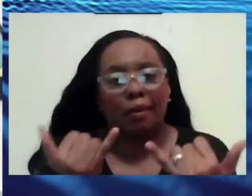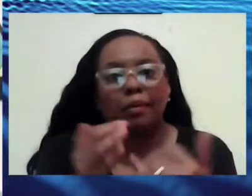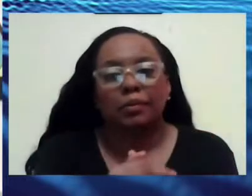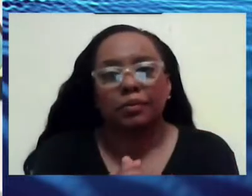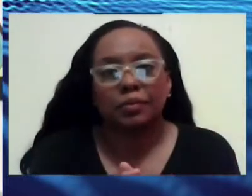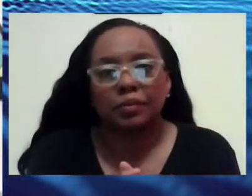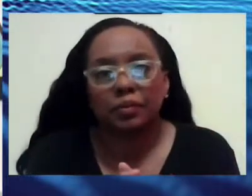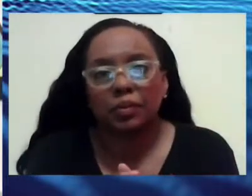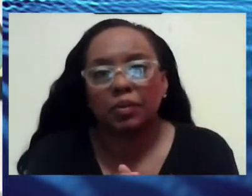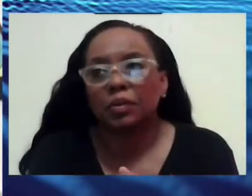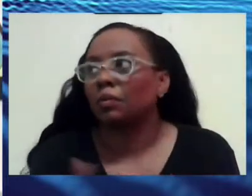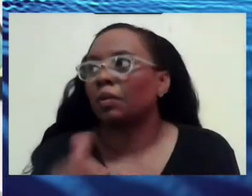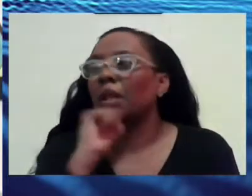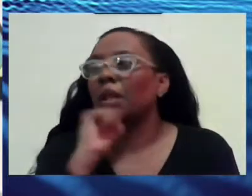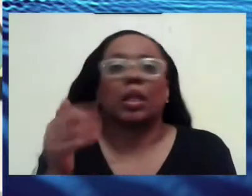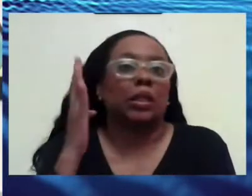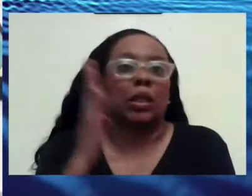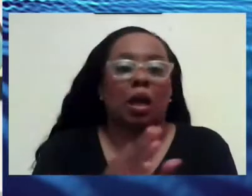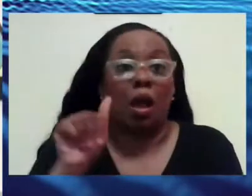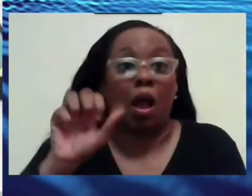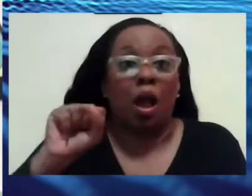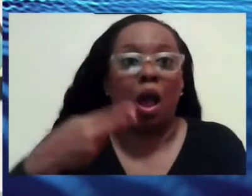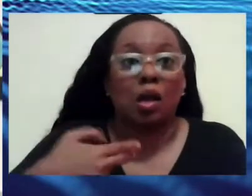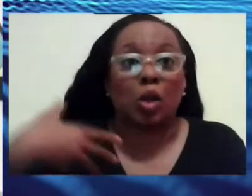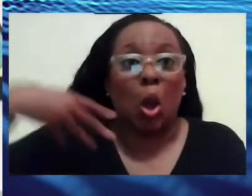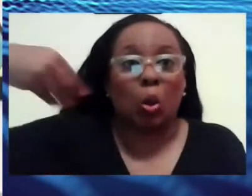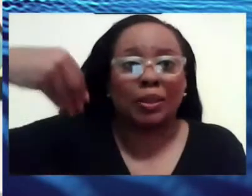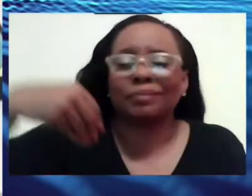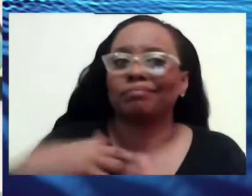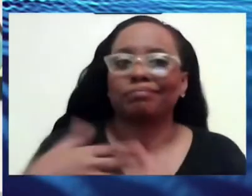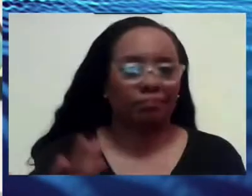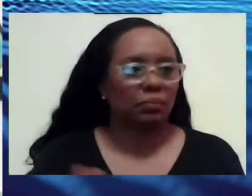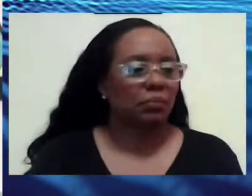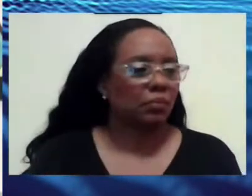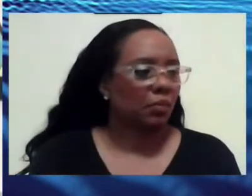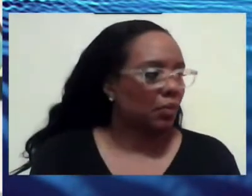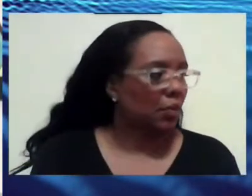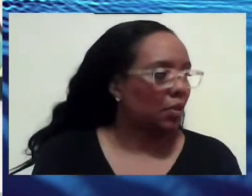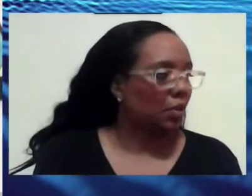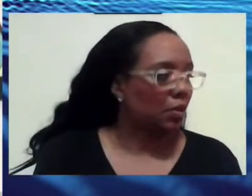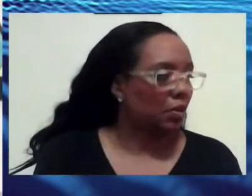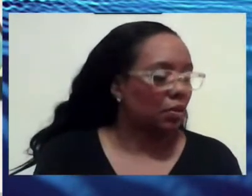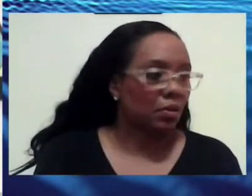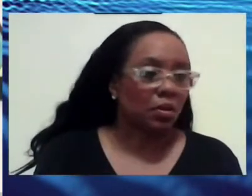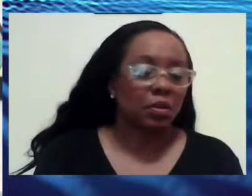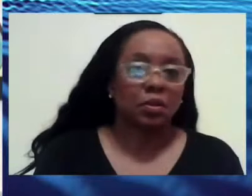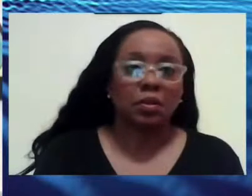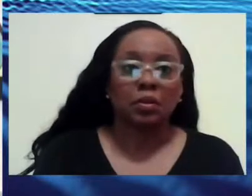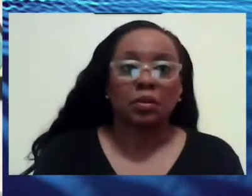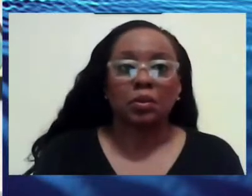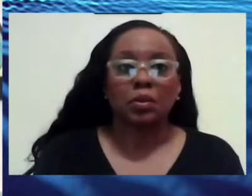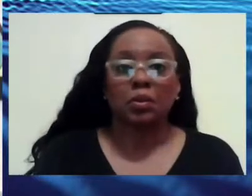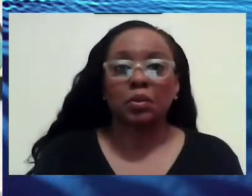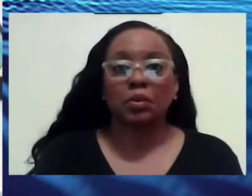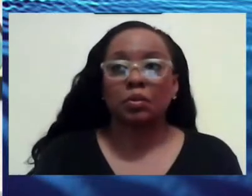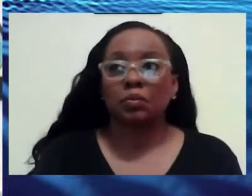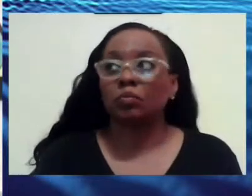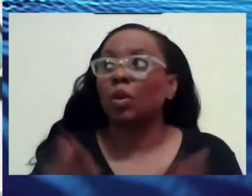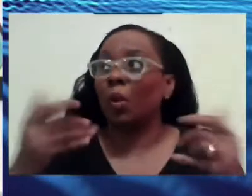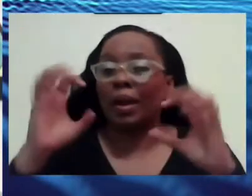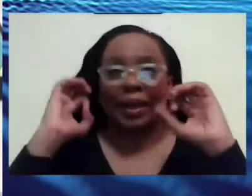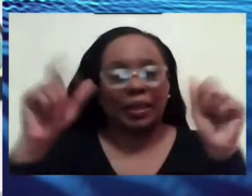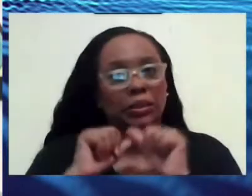not stopping simply because there's ash falling outside. After this, there must be education. So we won't